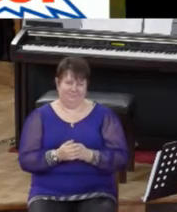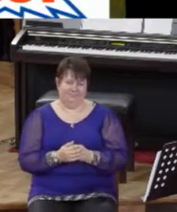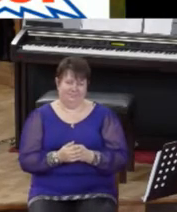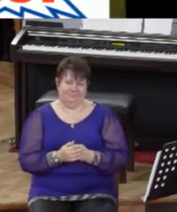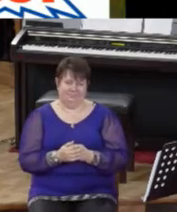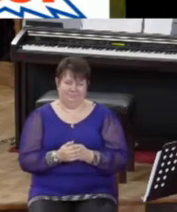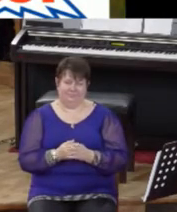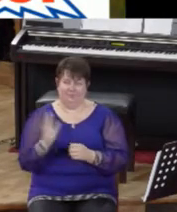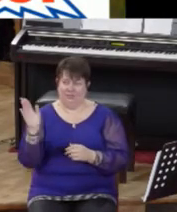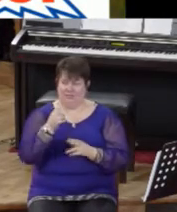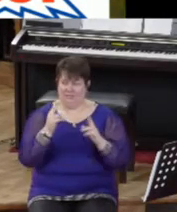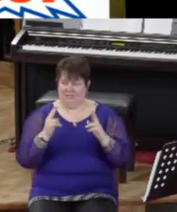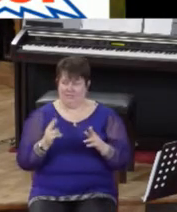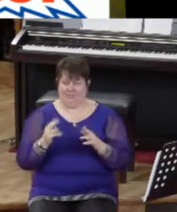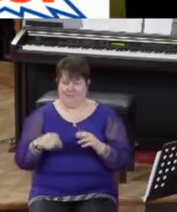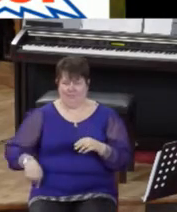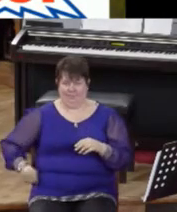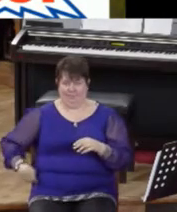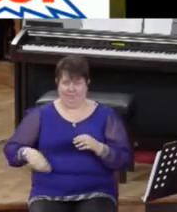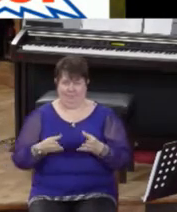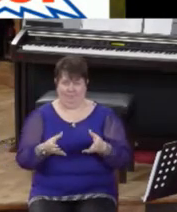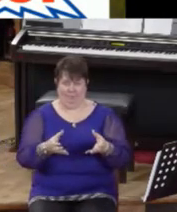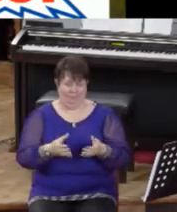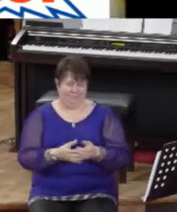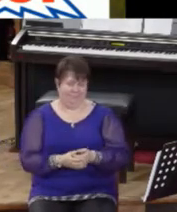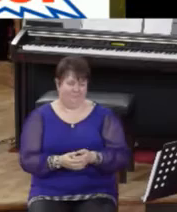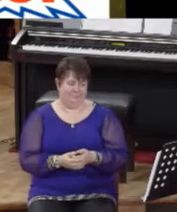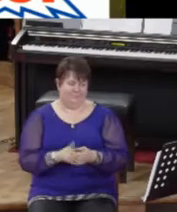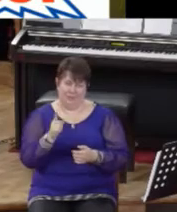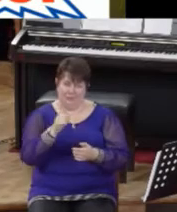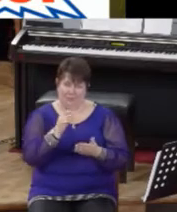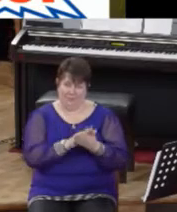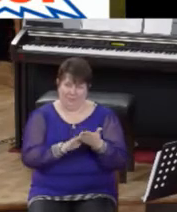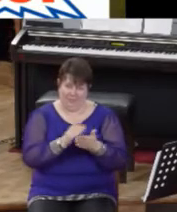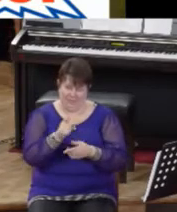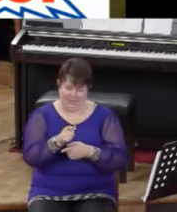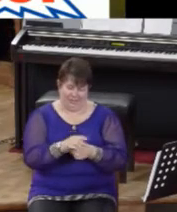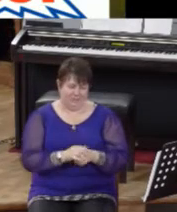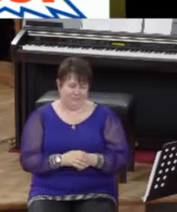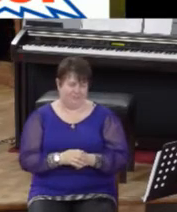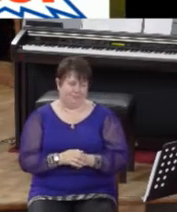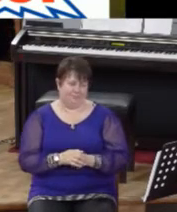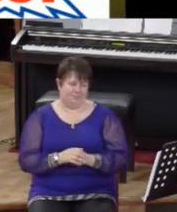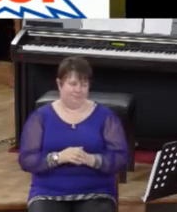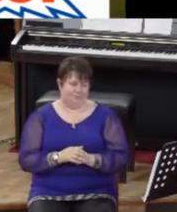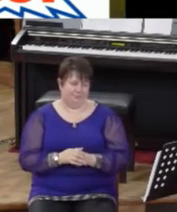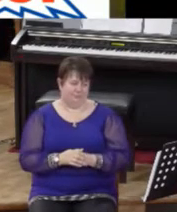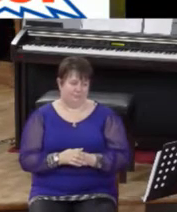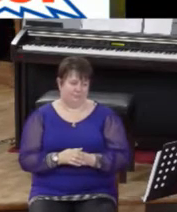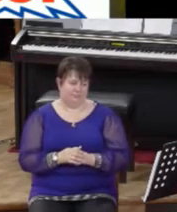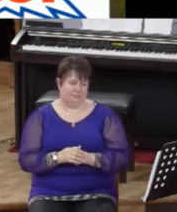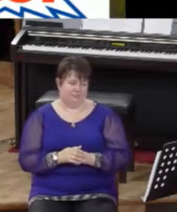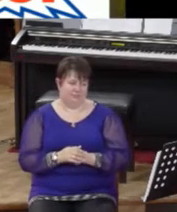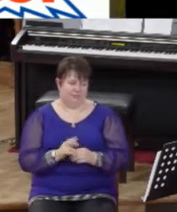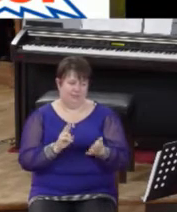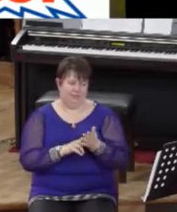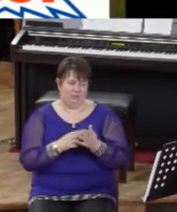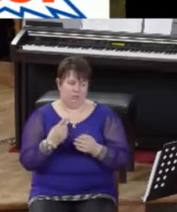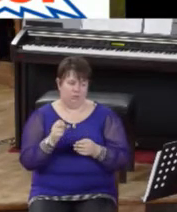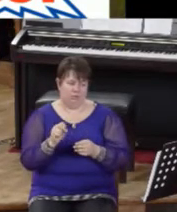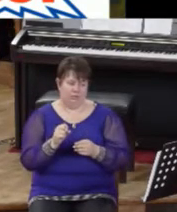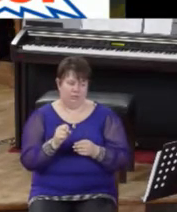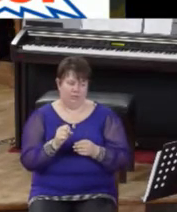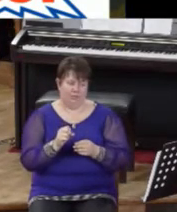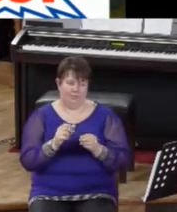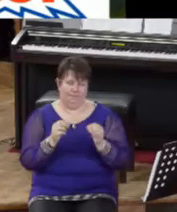And you're all sitting on it presently. But it's not that kind of but that Paul is referring to here. In verse 20, he says,